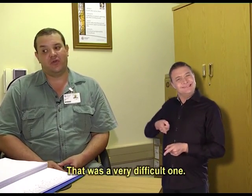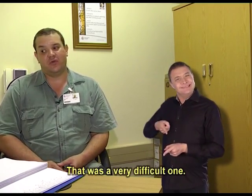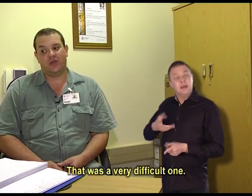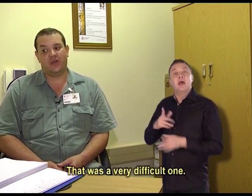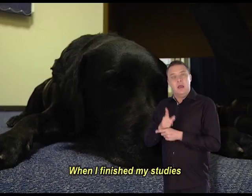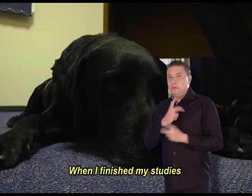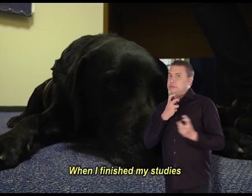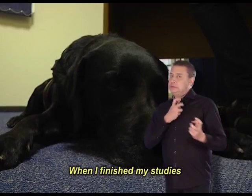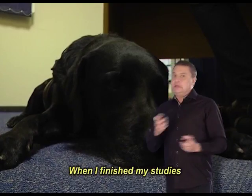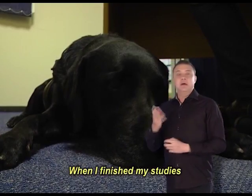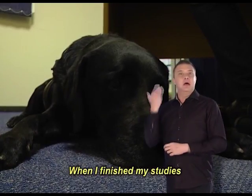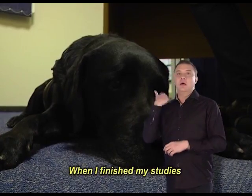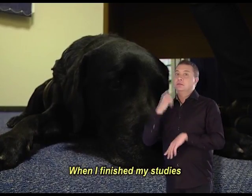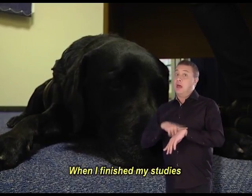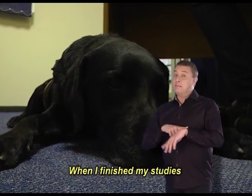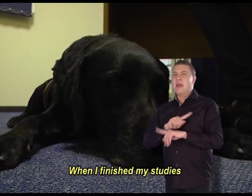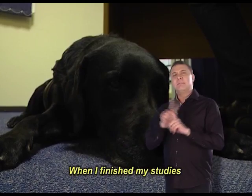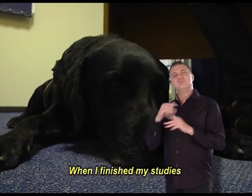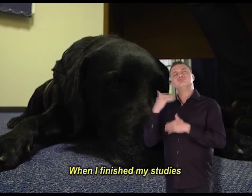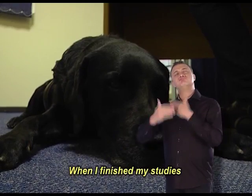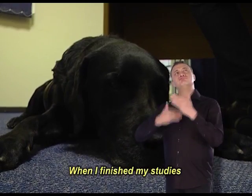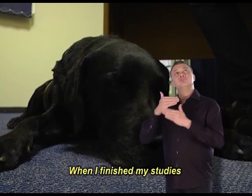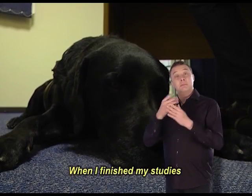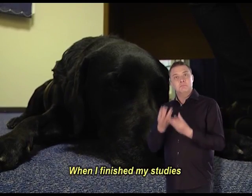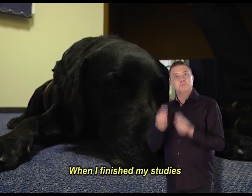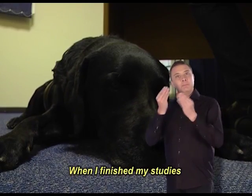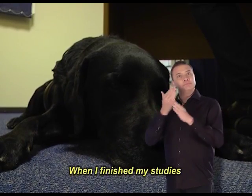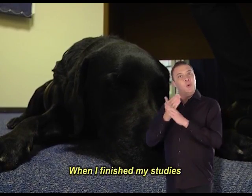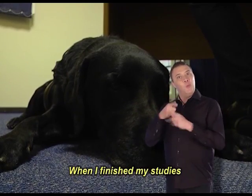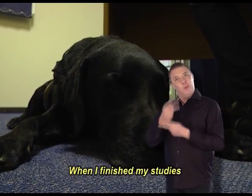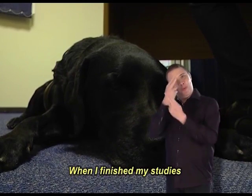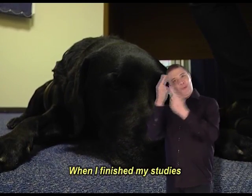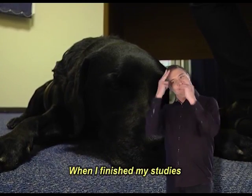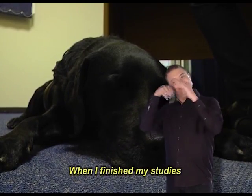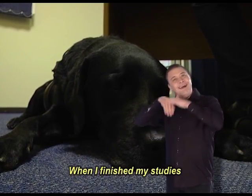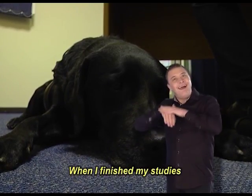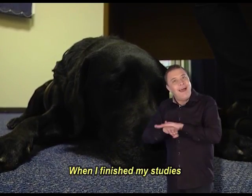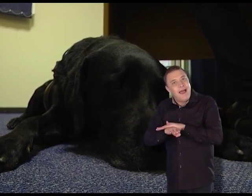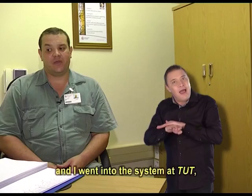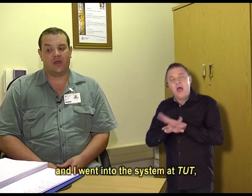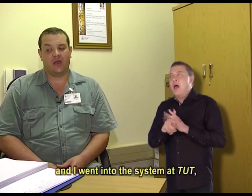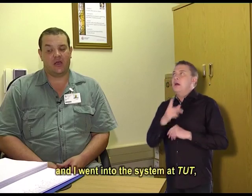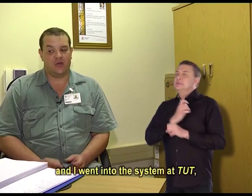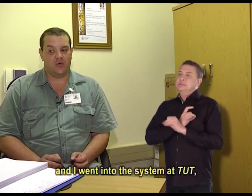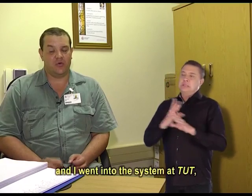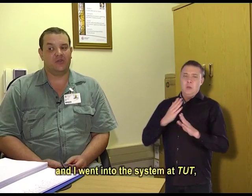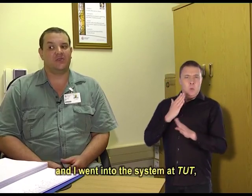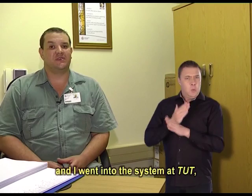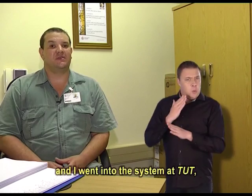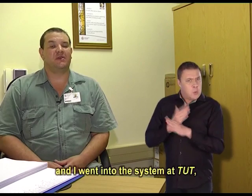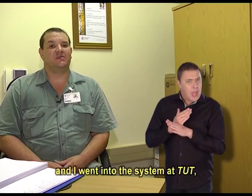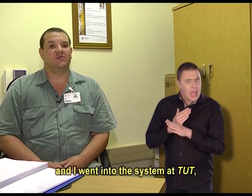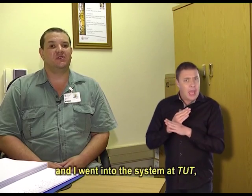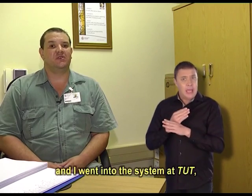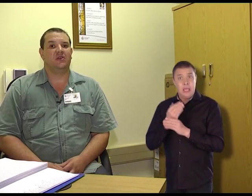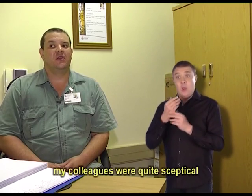very difficult one. But then when it came to the colleagues, when I finished my studies and I went into the